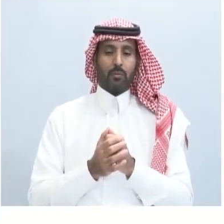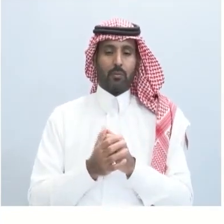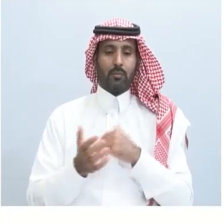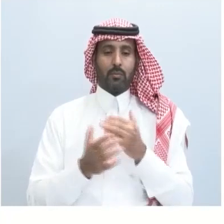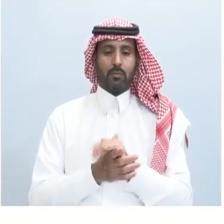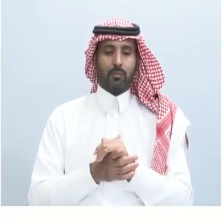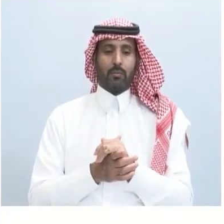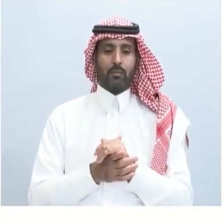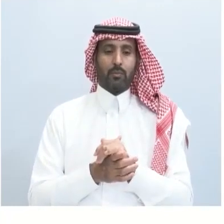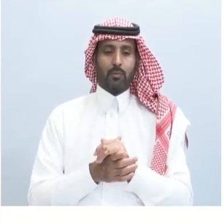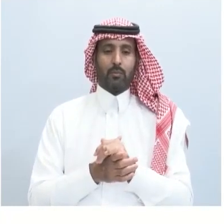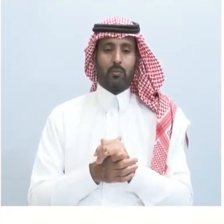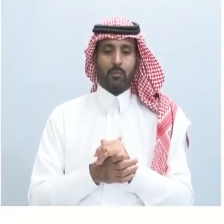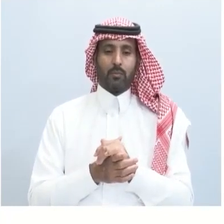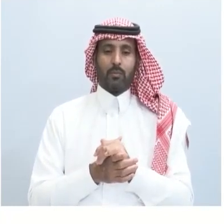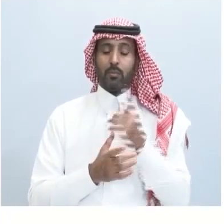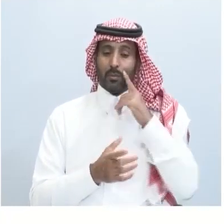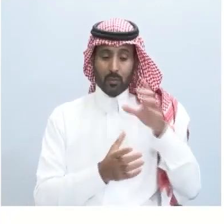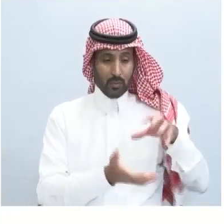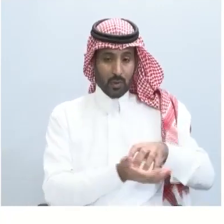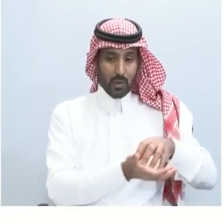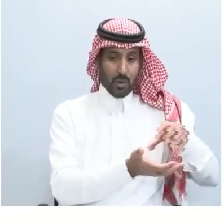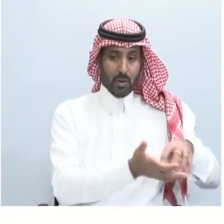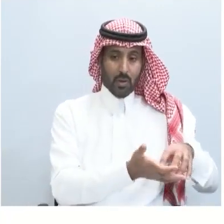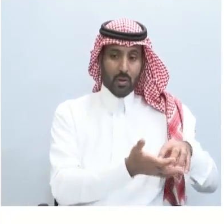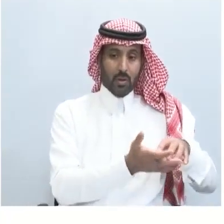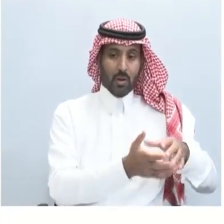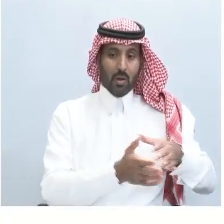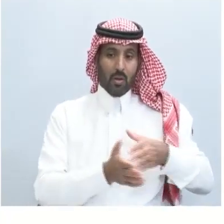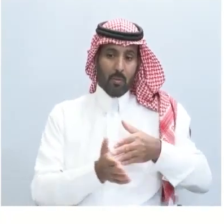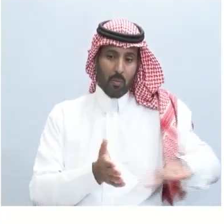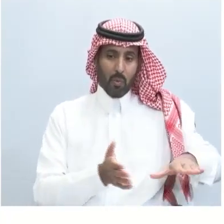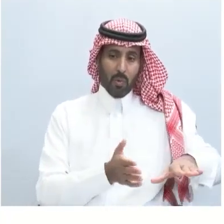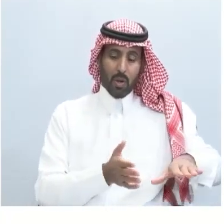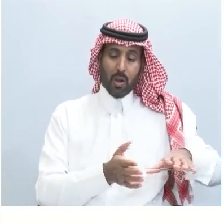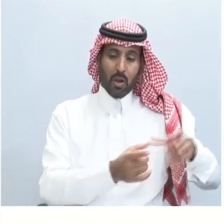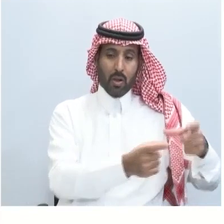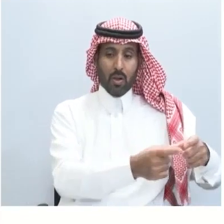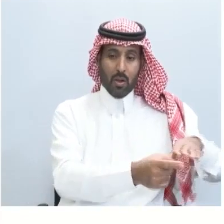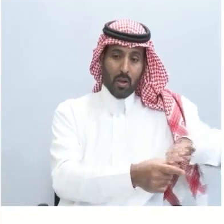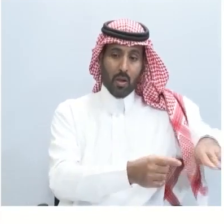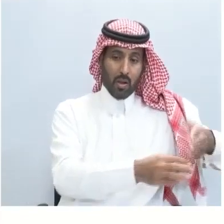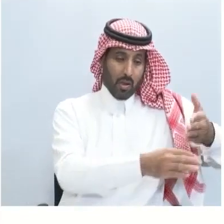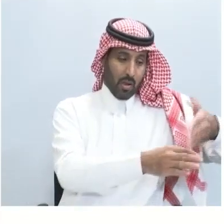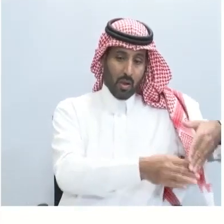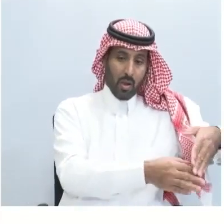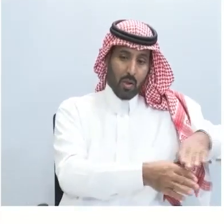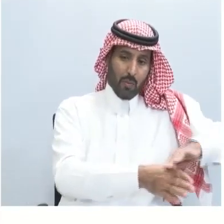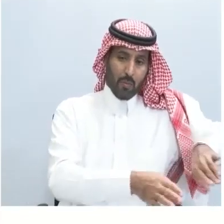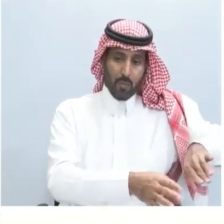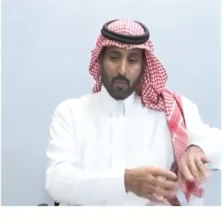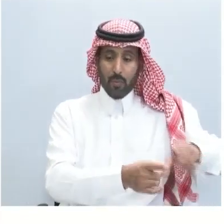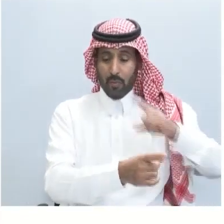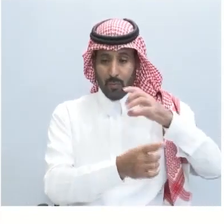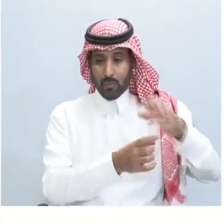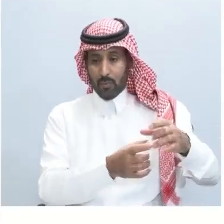So the answer is body checks are moves that involve pushing opponents against the boards that surround